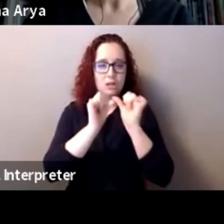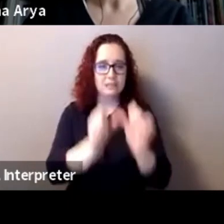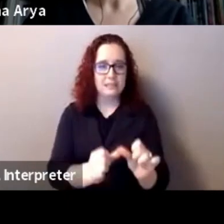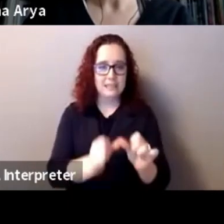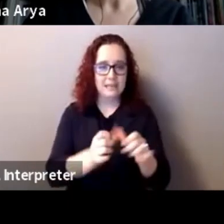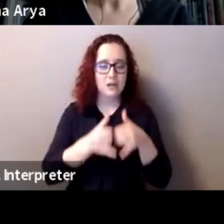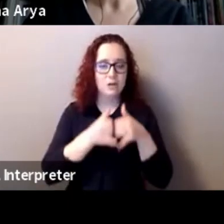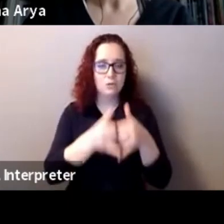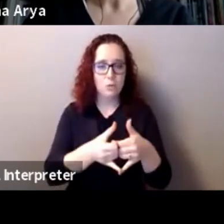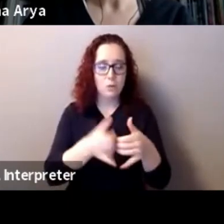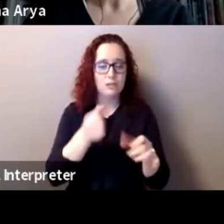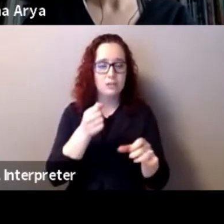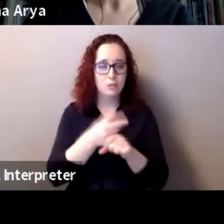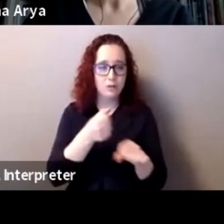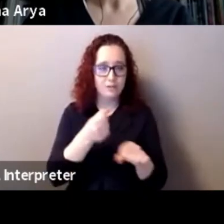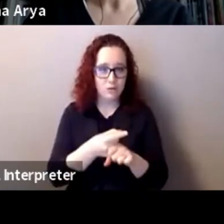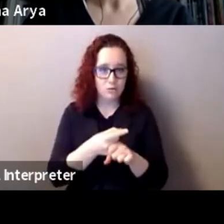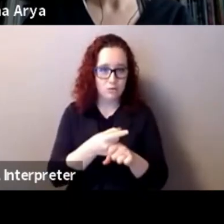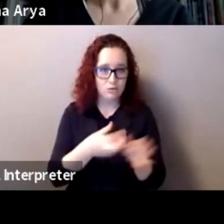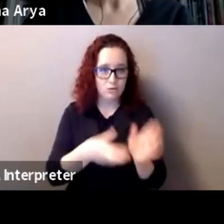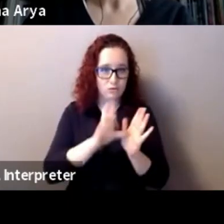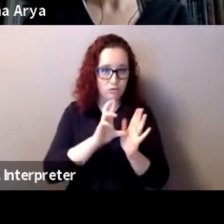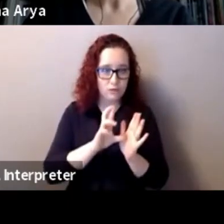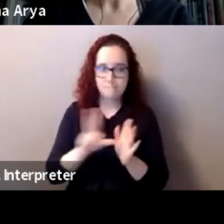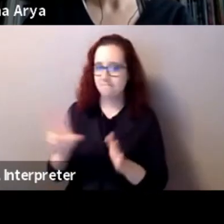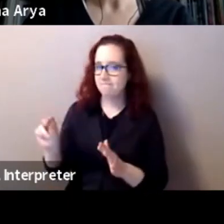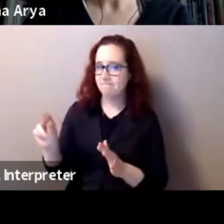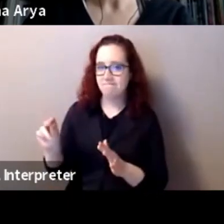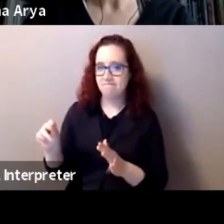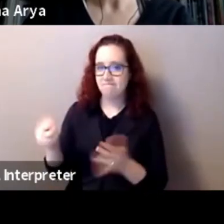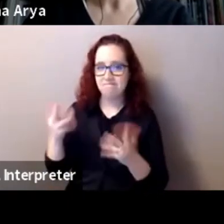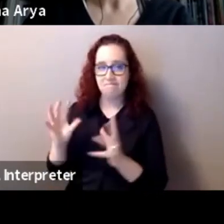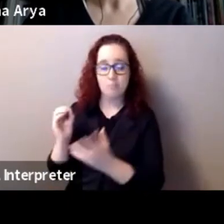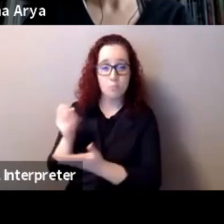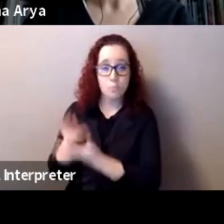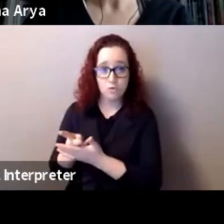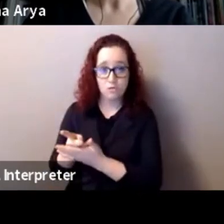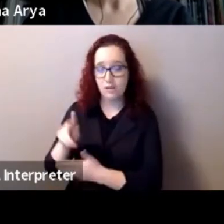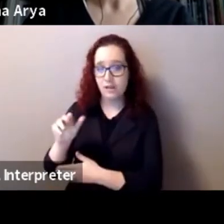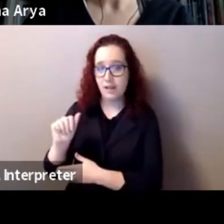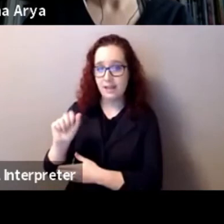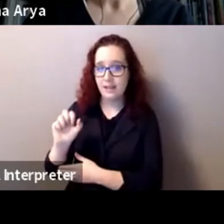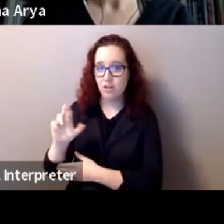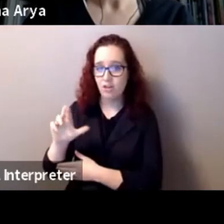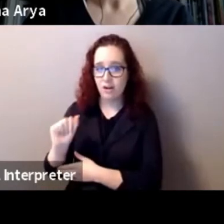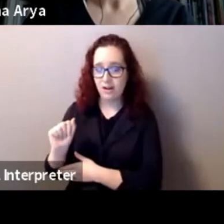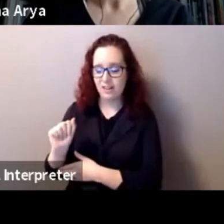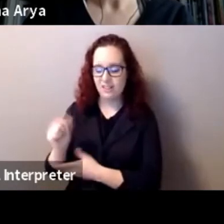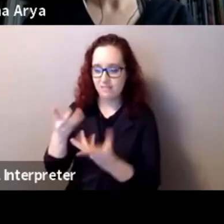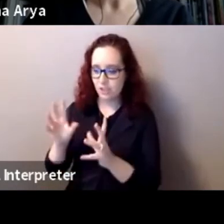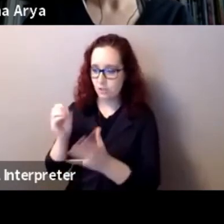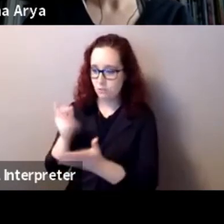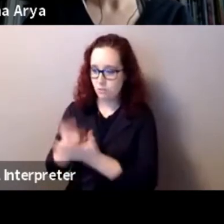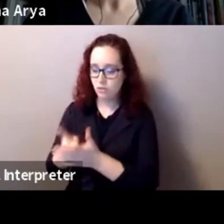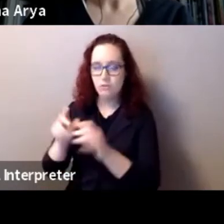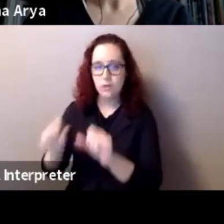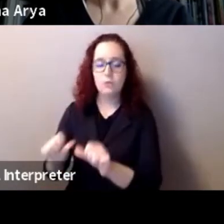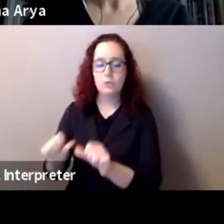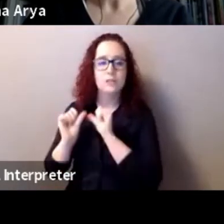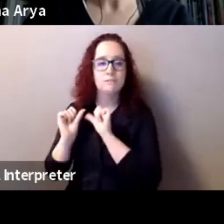each year or if they're reviewed at all. No, once you get approval by the AERA Executive Board, that's it. You can operate under